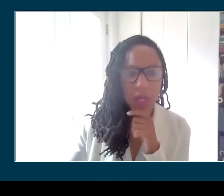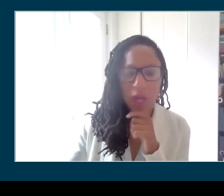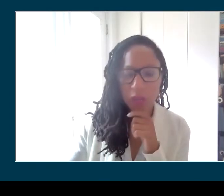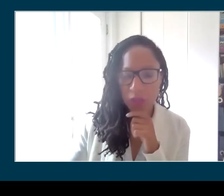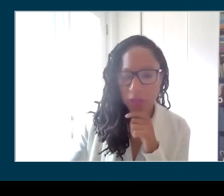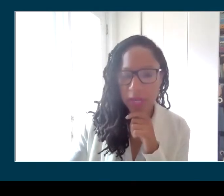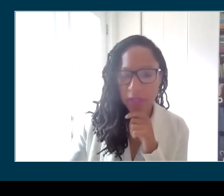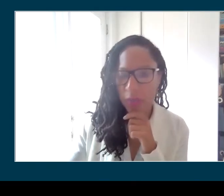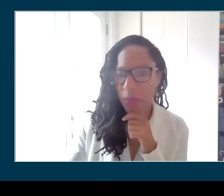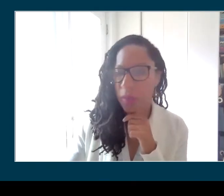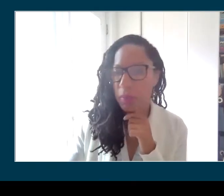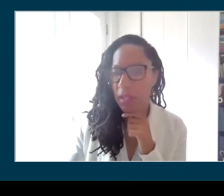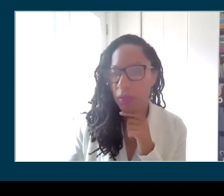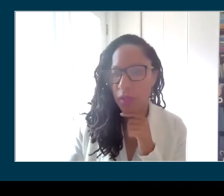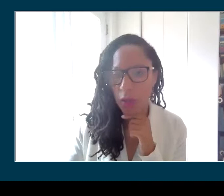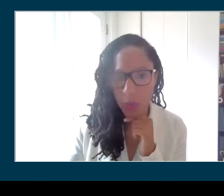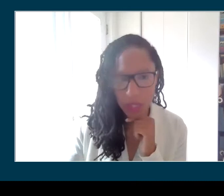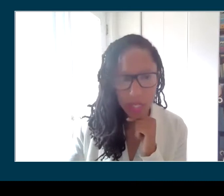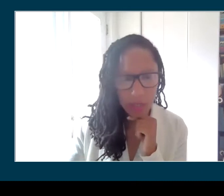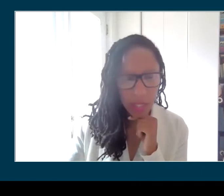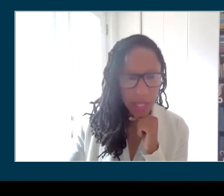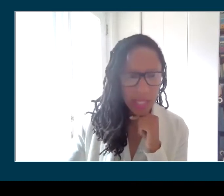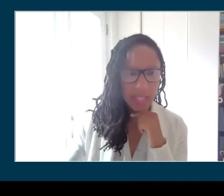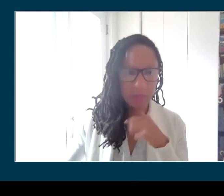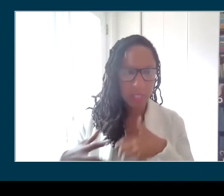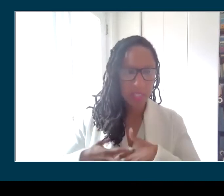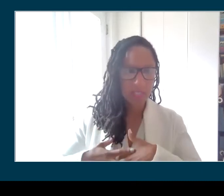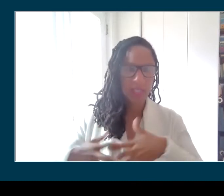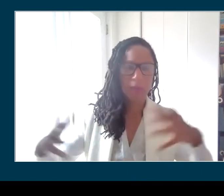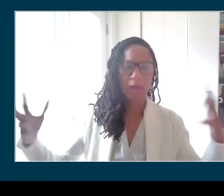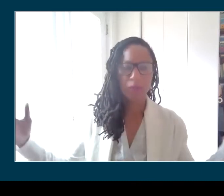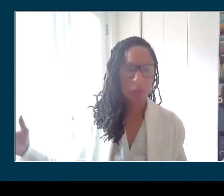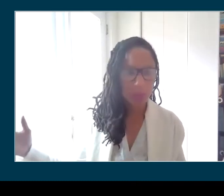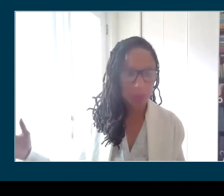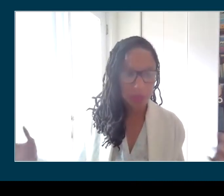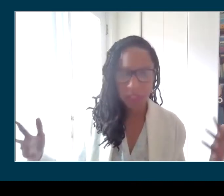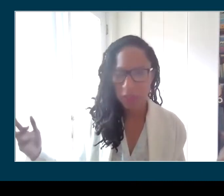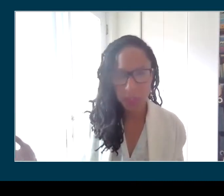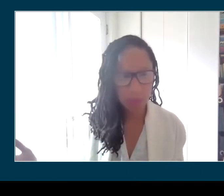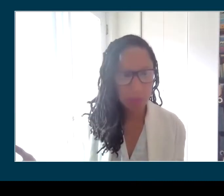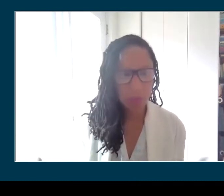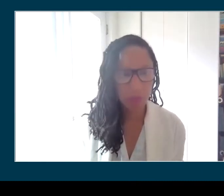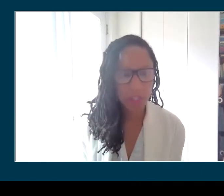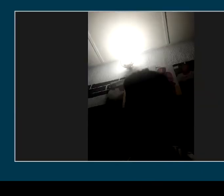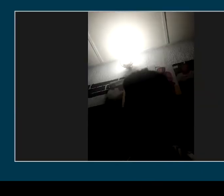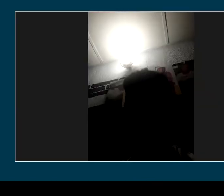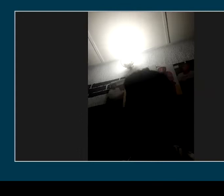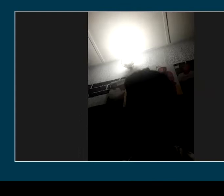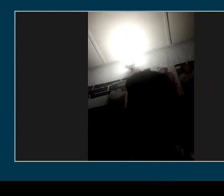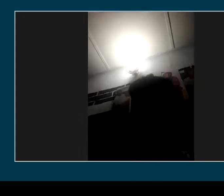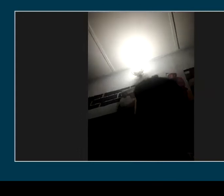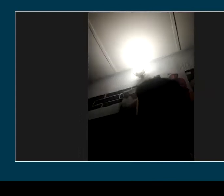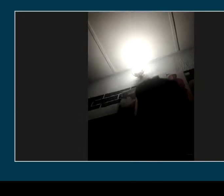guidelines. Also a reminder that we will be recording, and that is because about 250 to 300 people